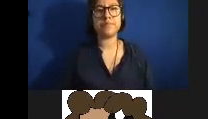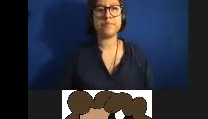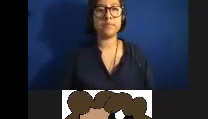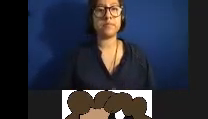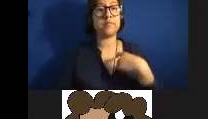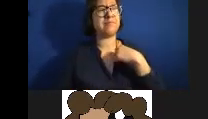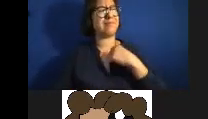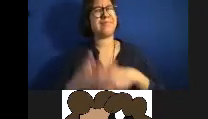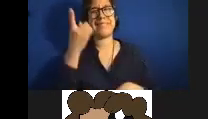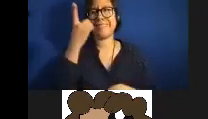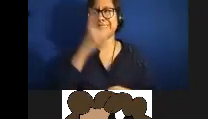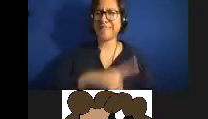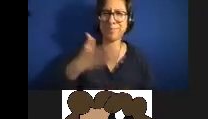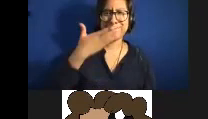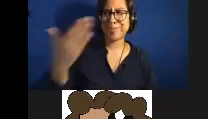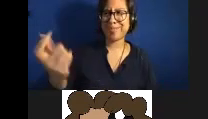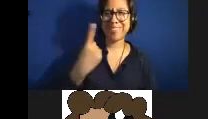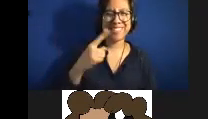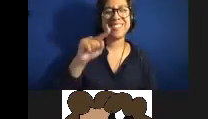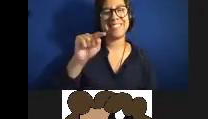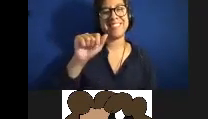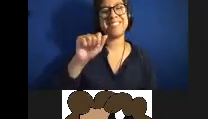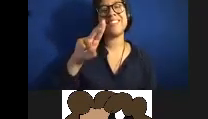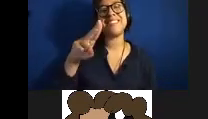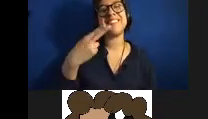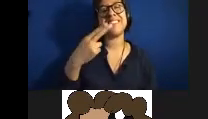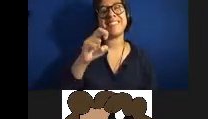Damn, that's a really good question.